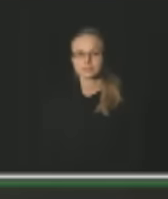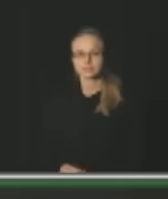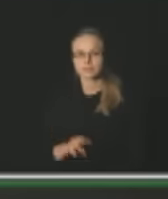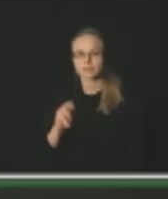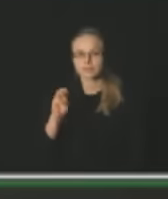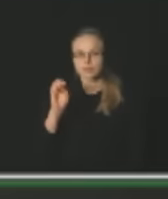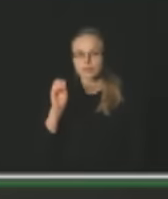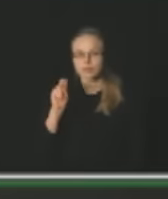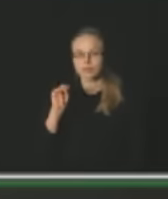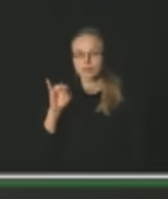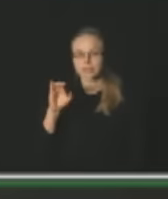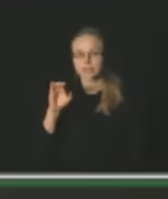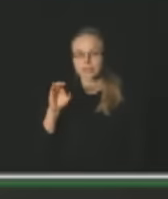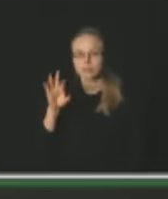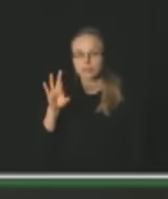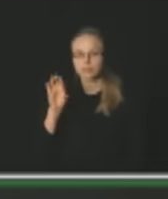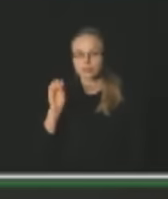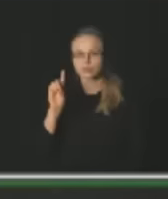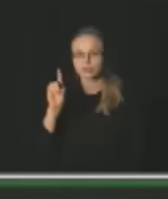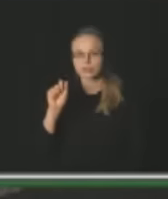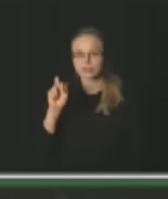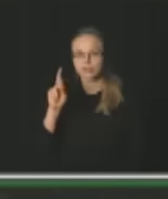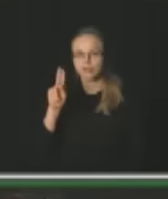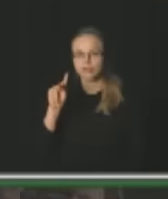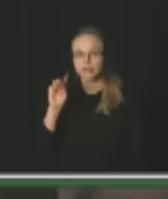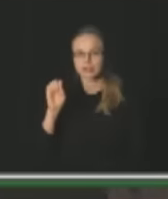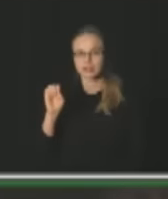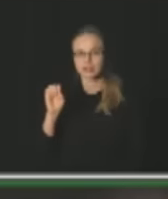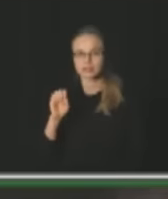Monique Rodarte.